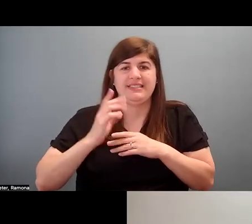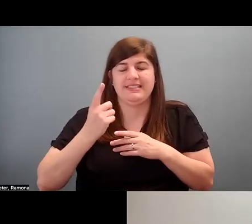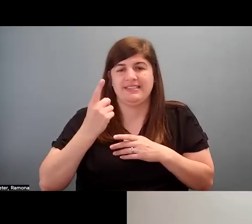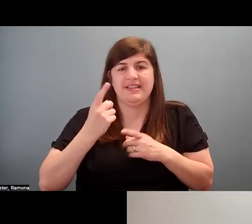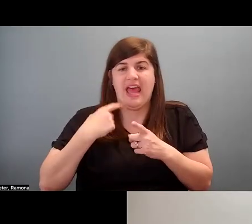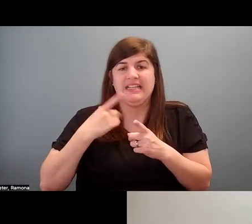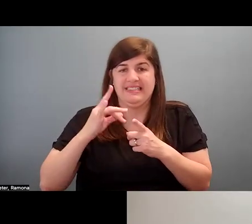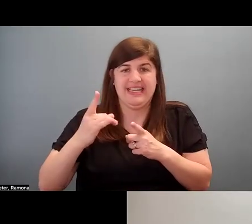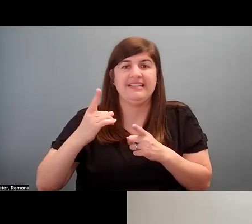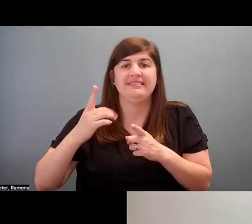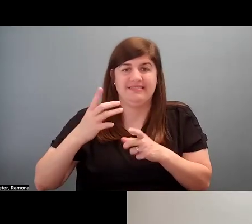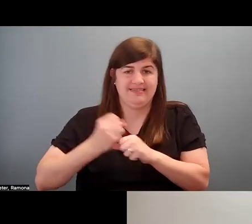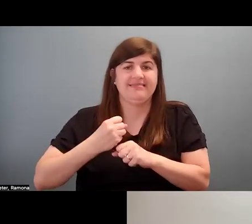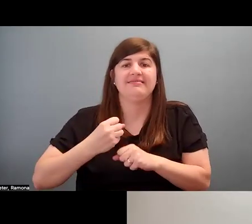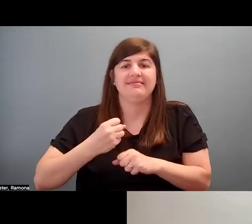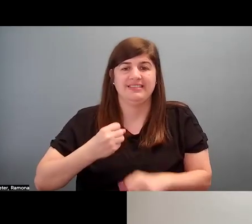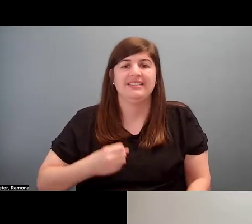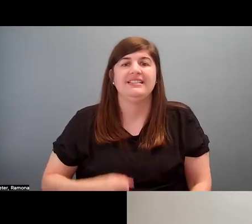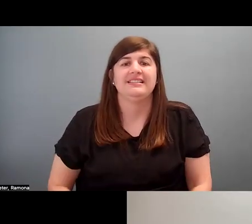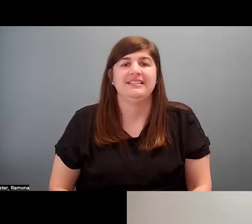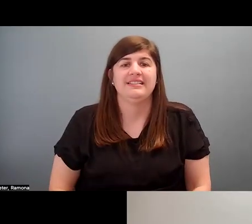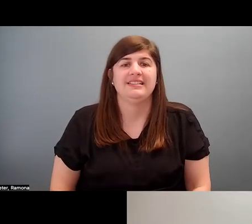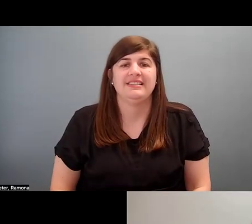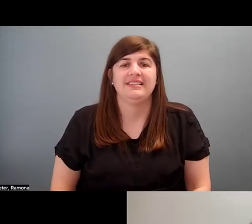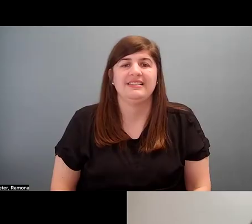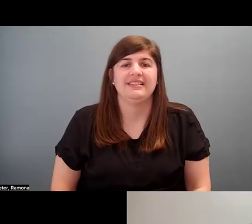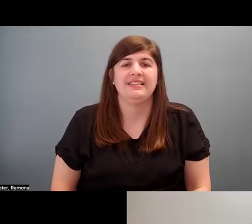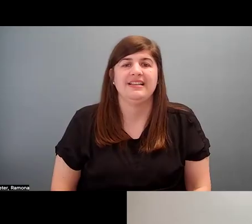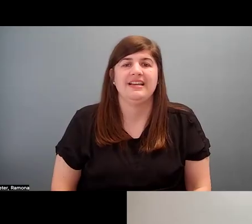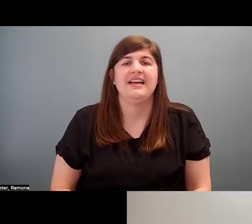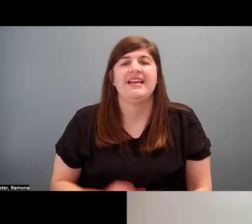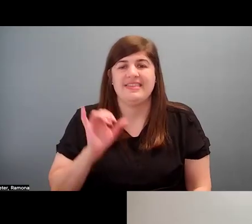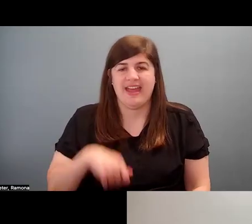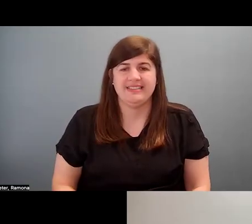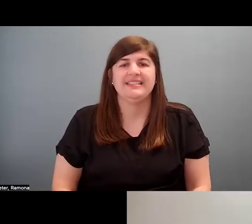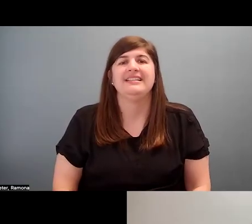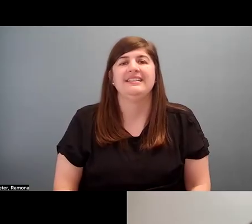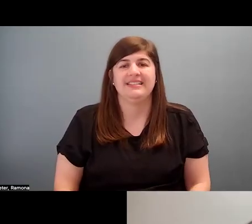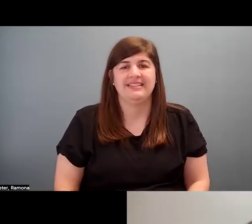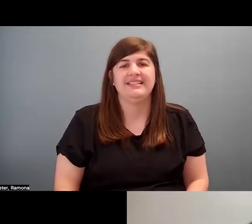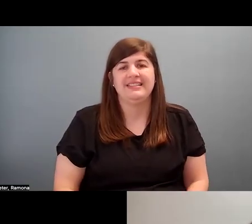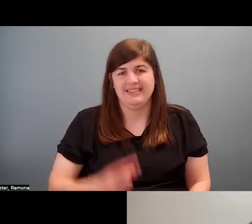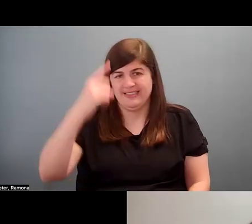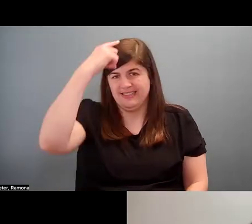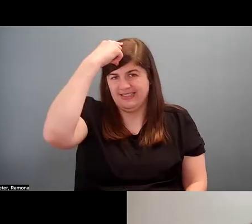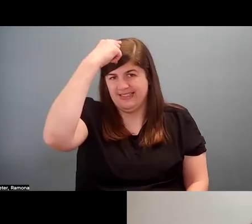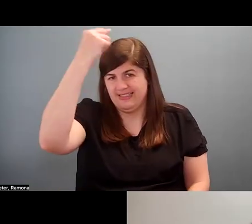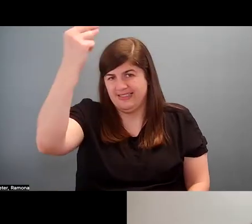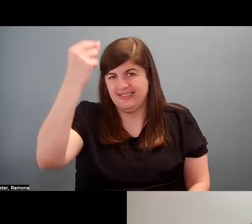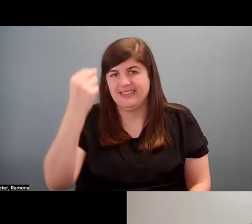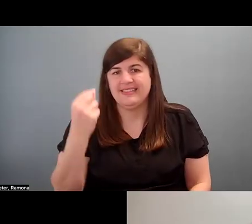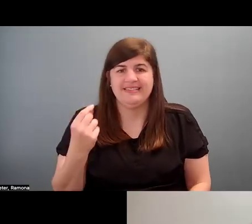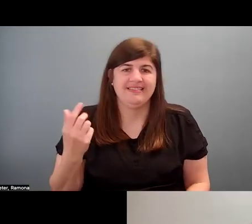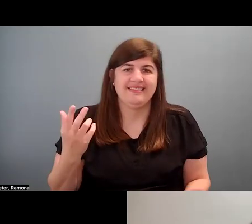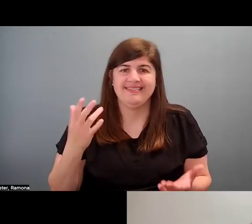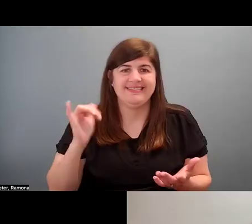couple times. So okay. It looks kind of like this. Like this is the Yes, shrimp guy, and then there's this like uh, knife